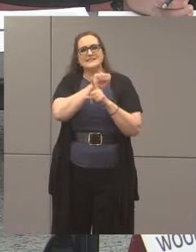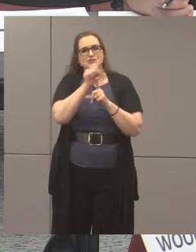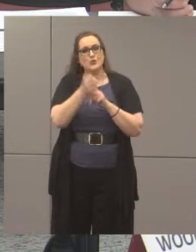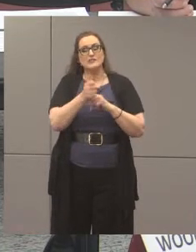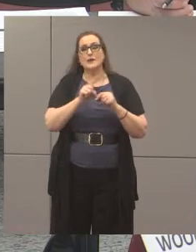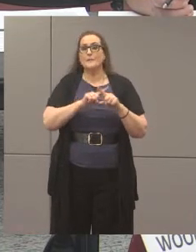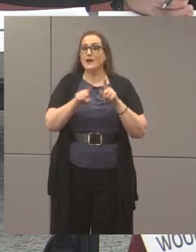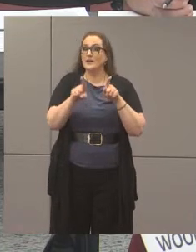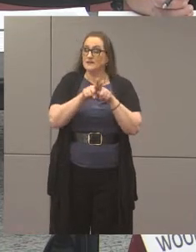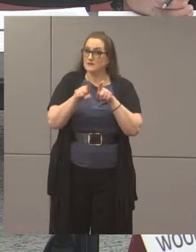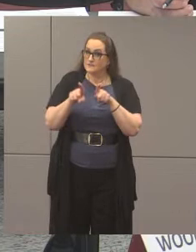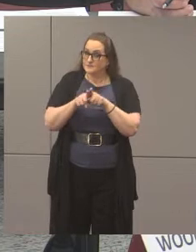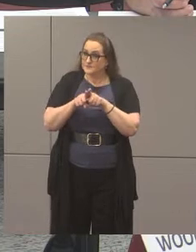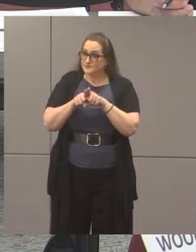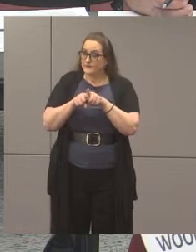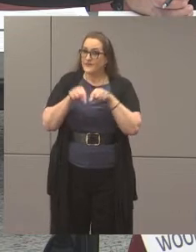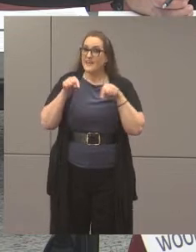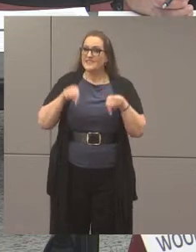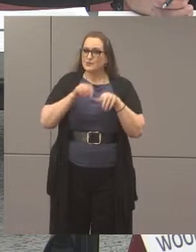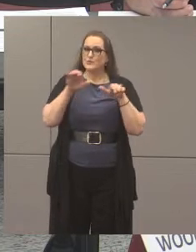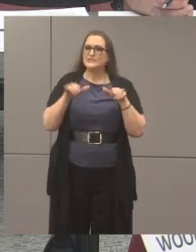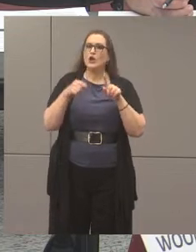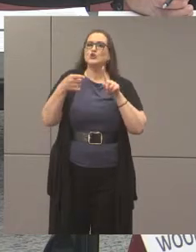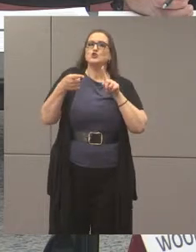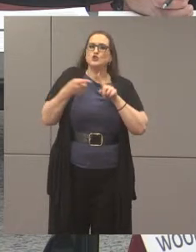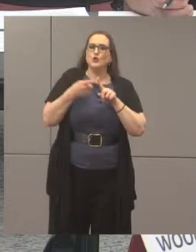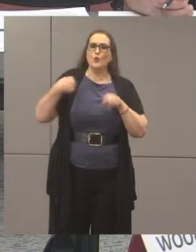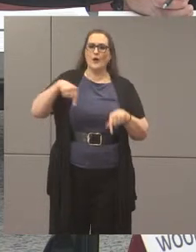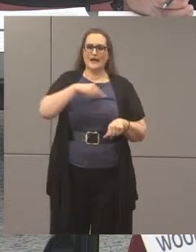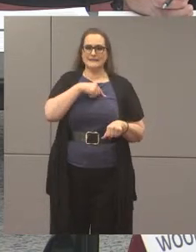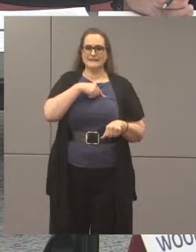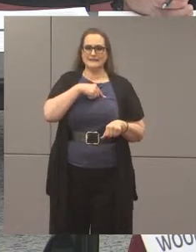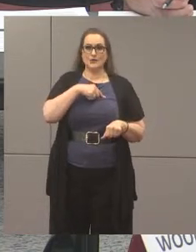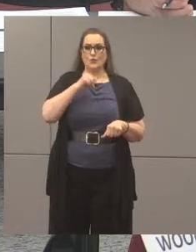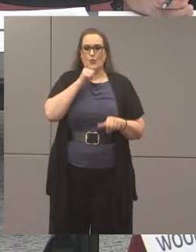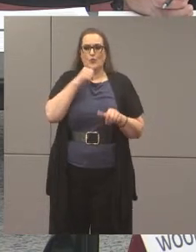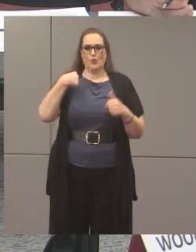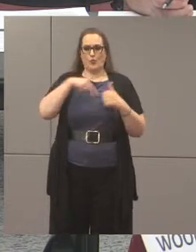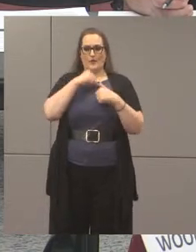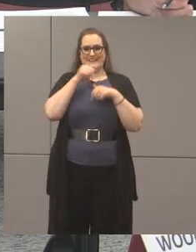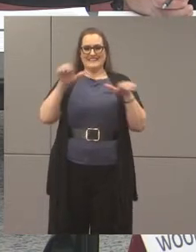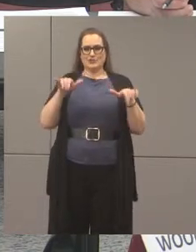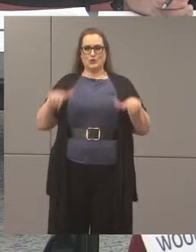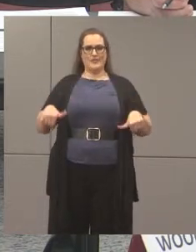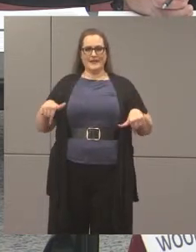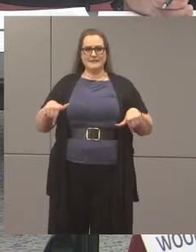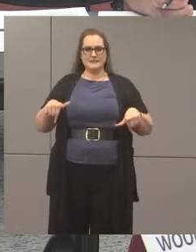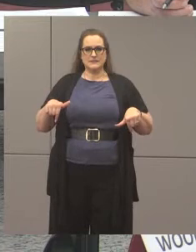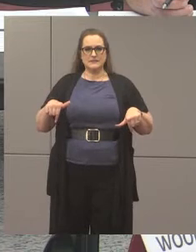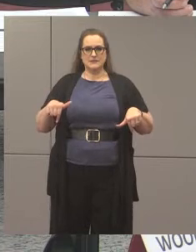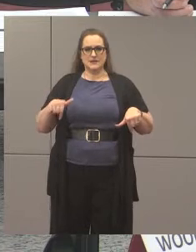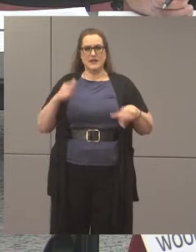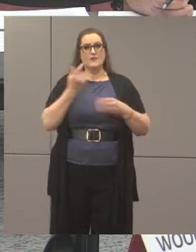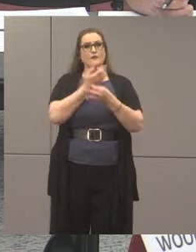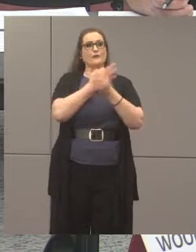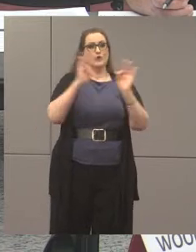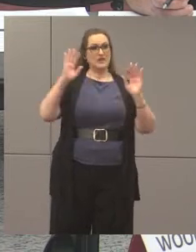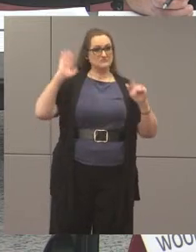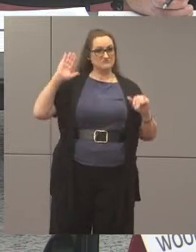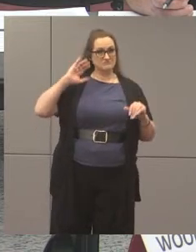but also this was done to us. We didn't do this. So it was a free